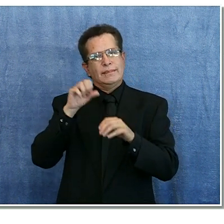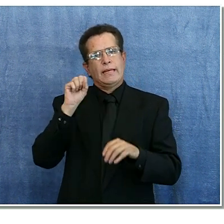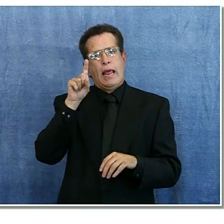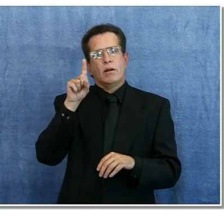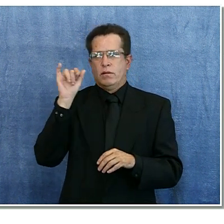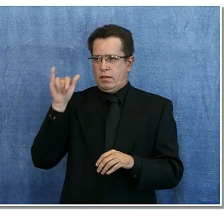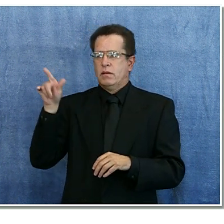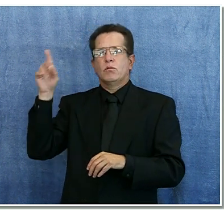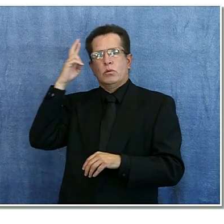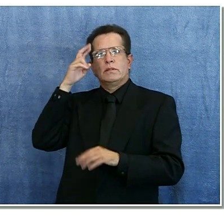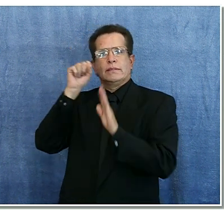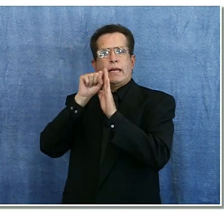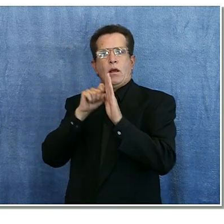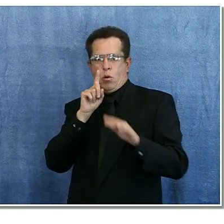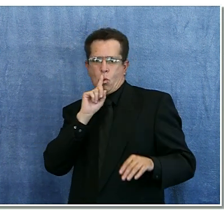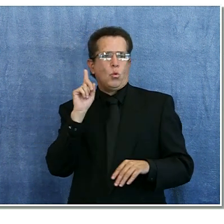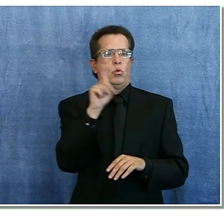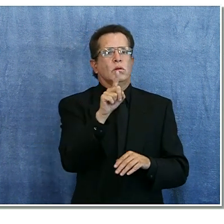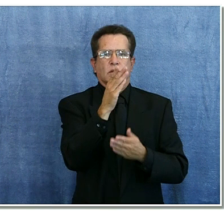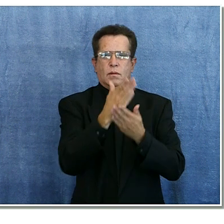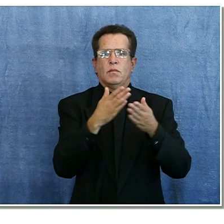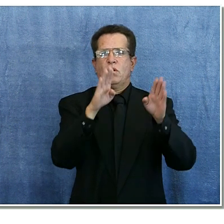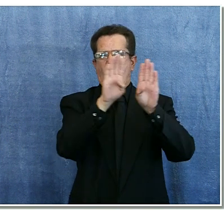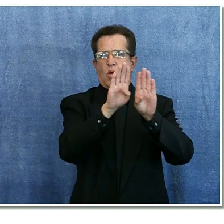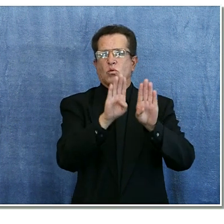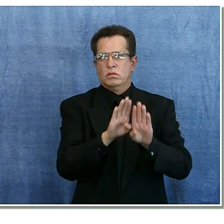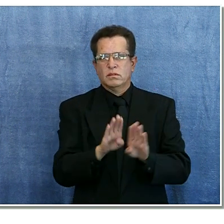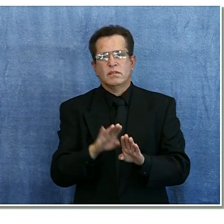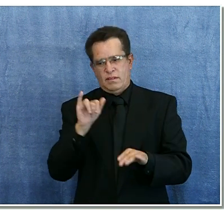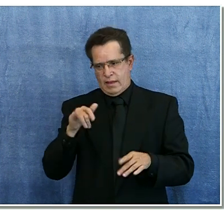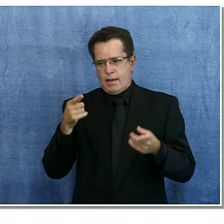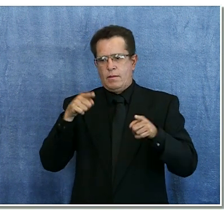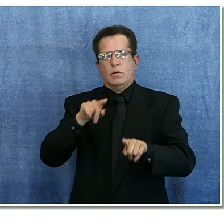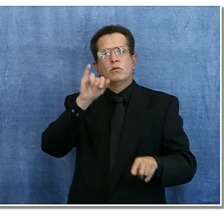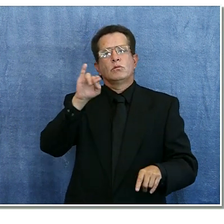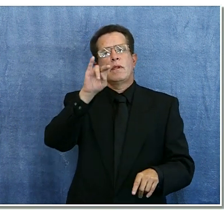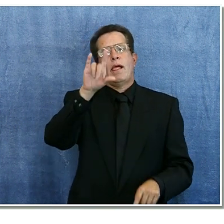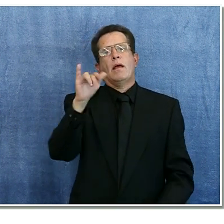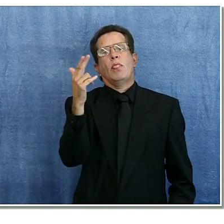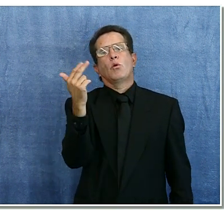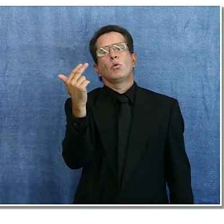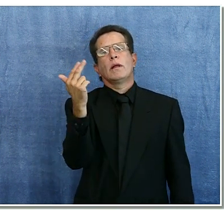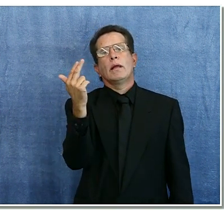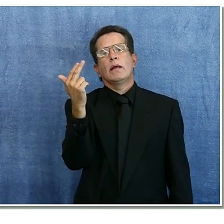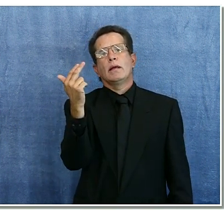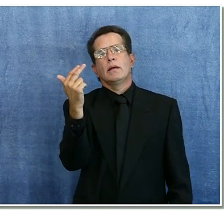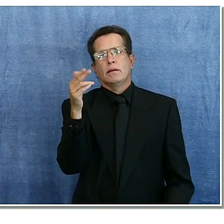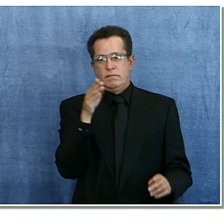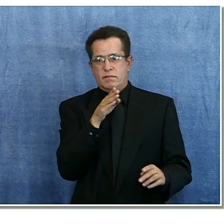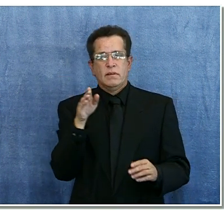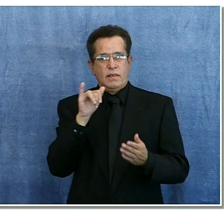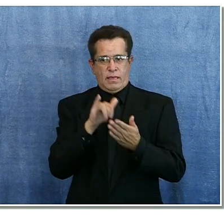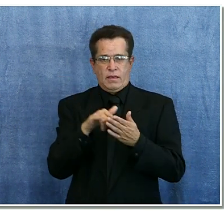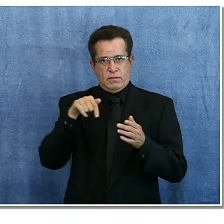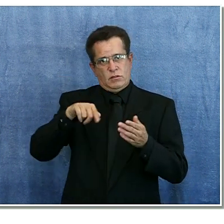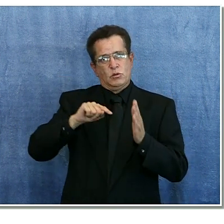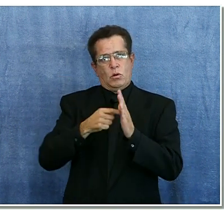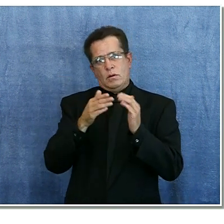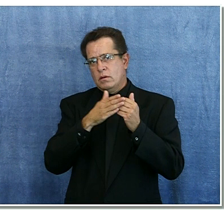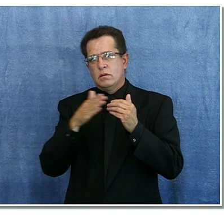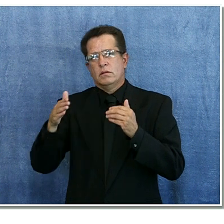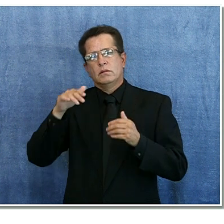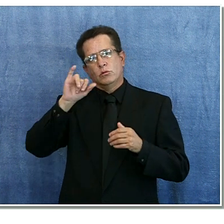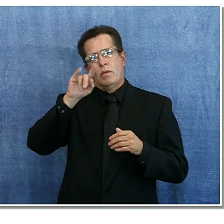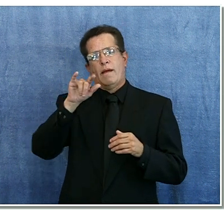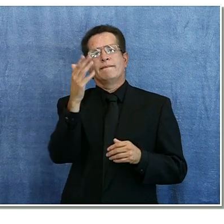for various sectors, and this was done on July 13th. And it was effective in San Diego for July